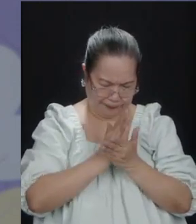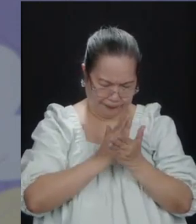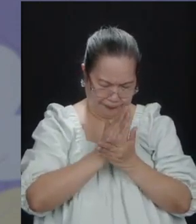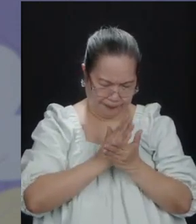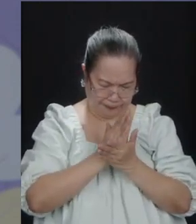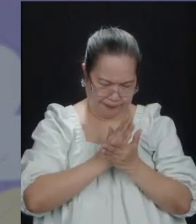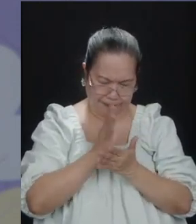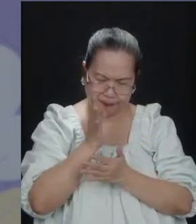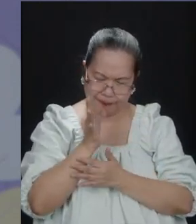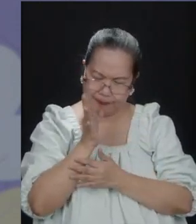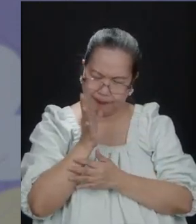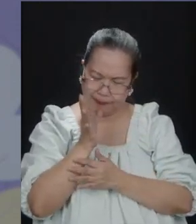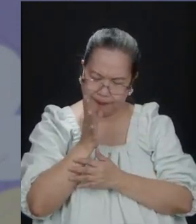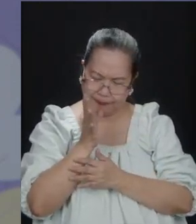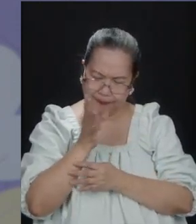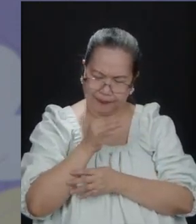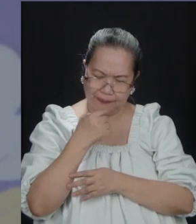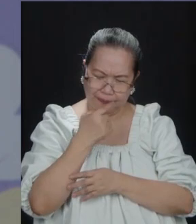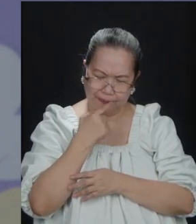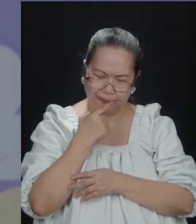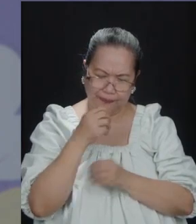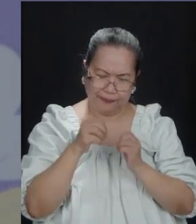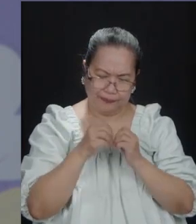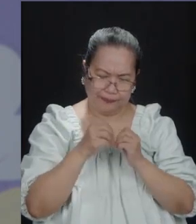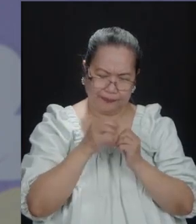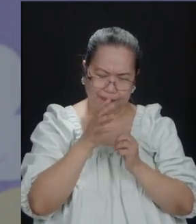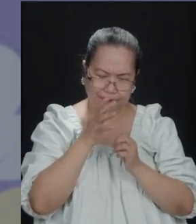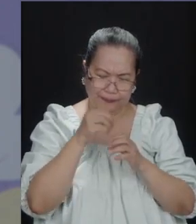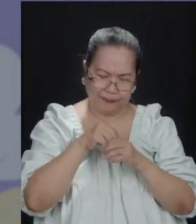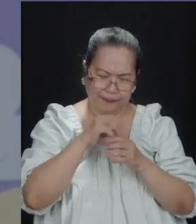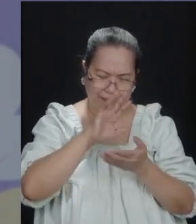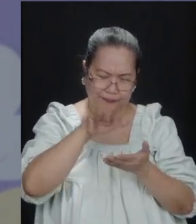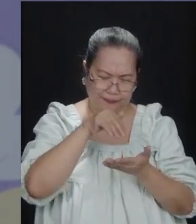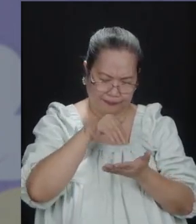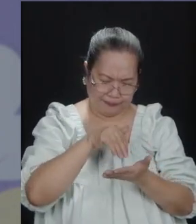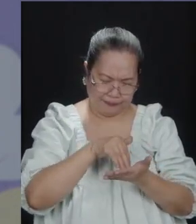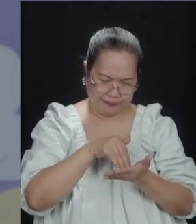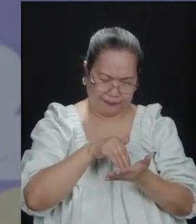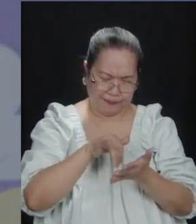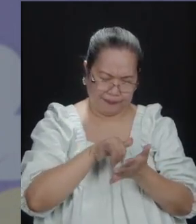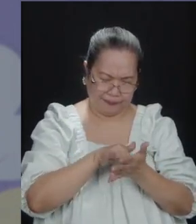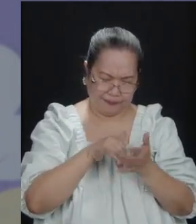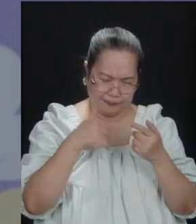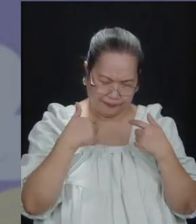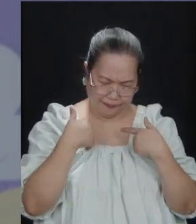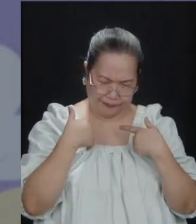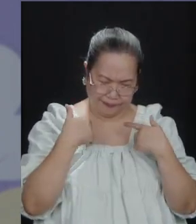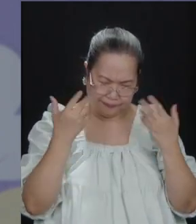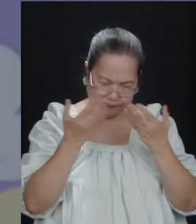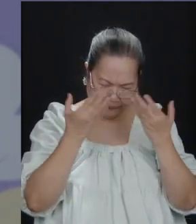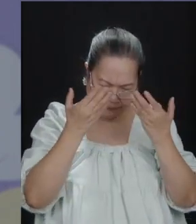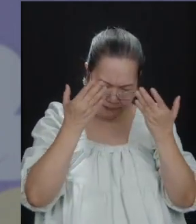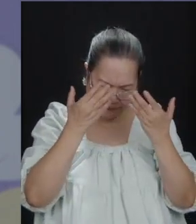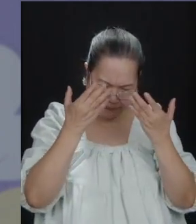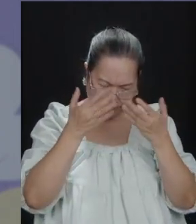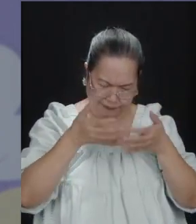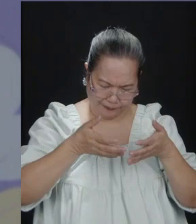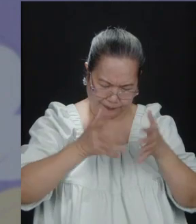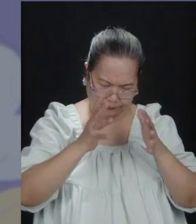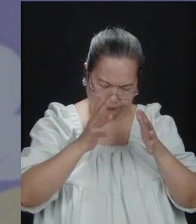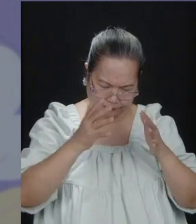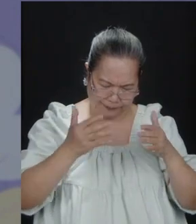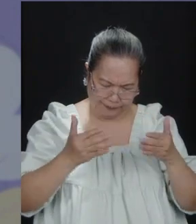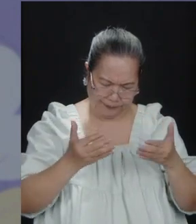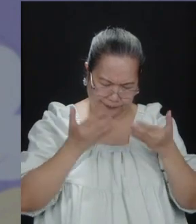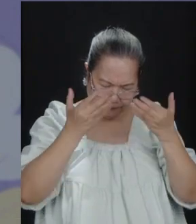the mothers and those who do motherhood in our midst, that if they're celebrating, allow them to celebrate